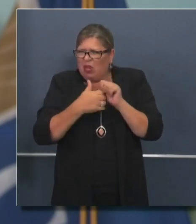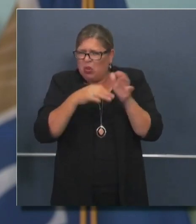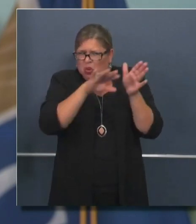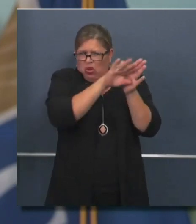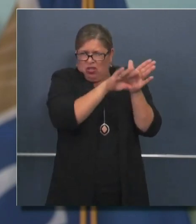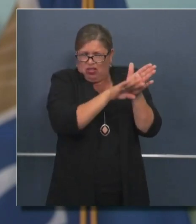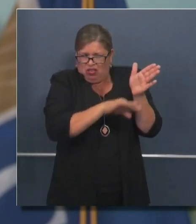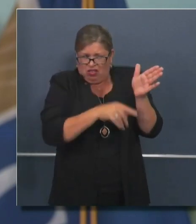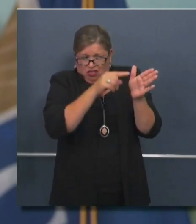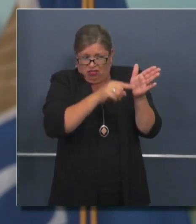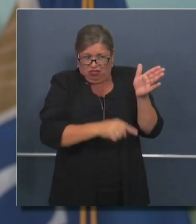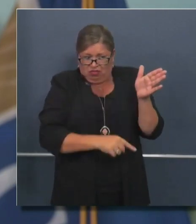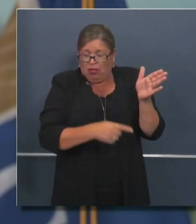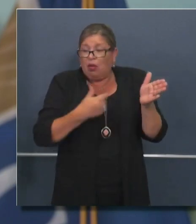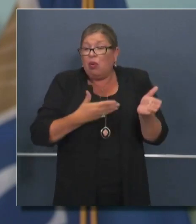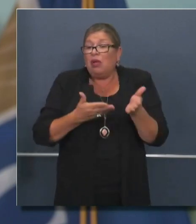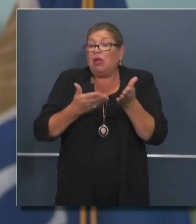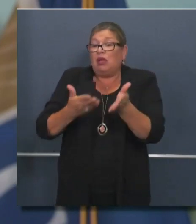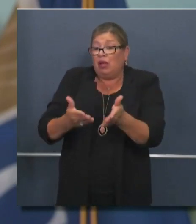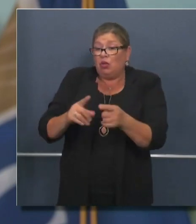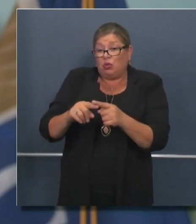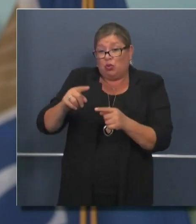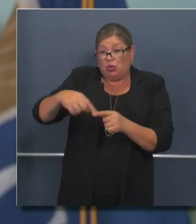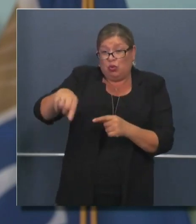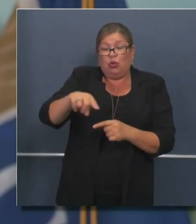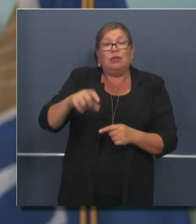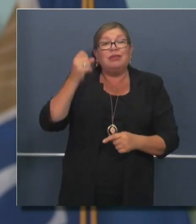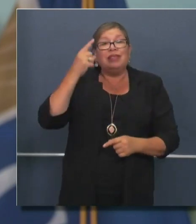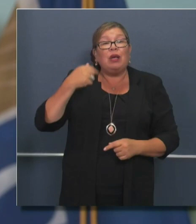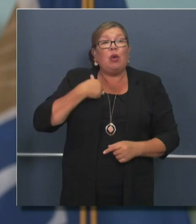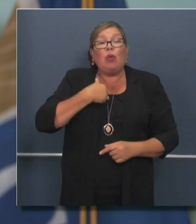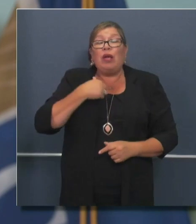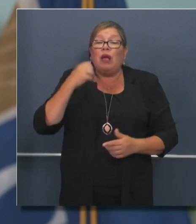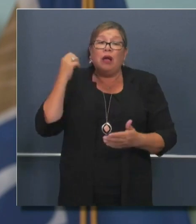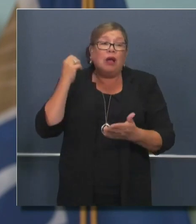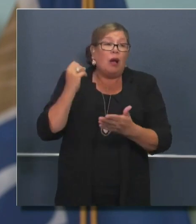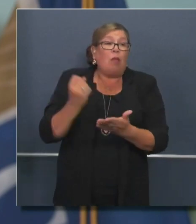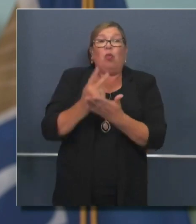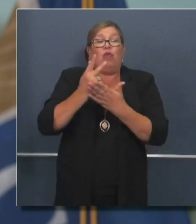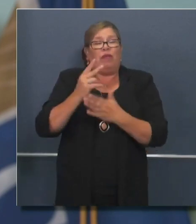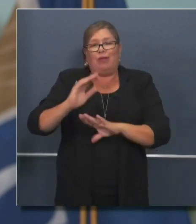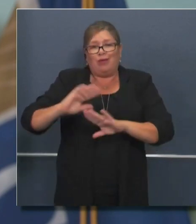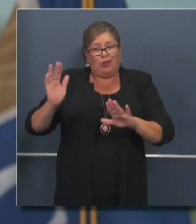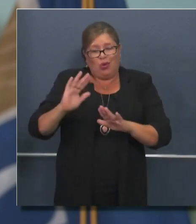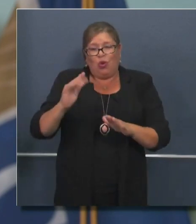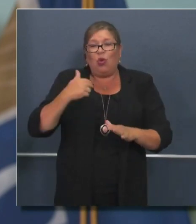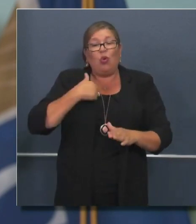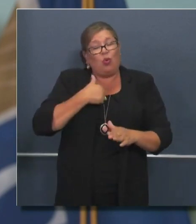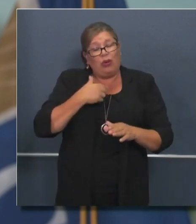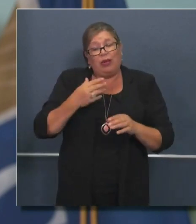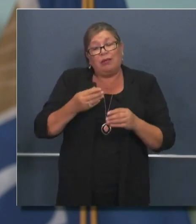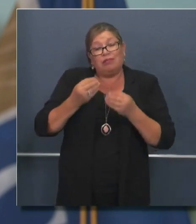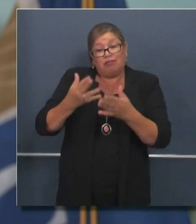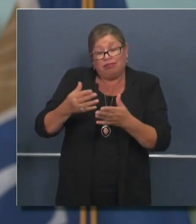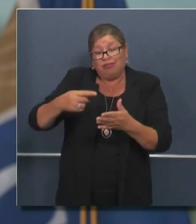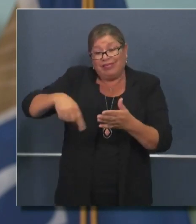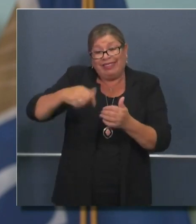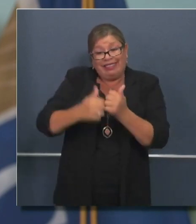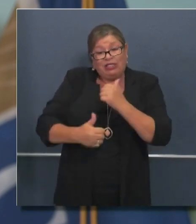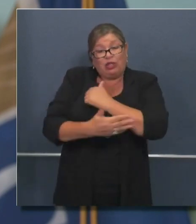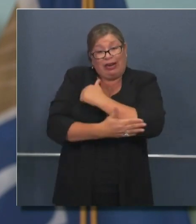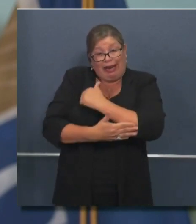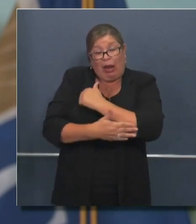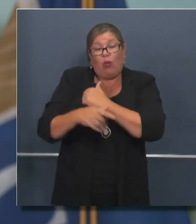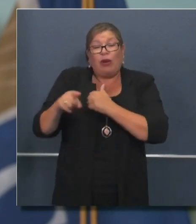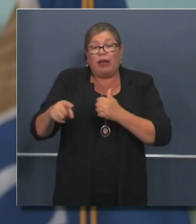the attestation. We don't approve it. We just certify it meets the foundational conditions we put out, which you and others have written